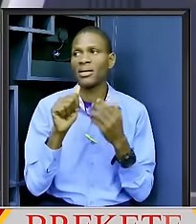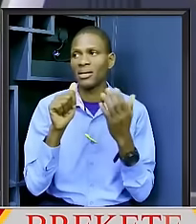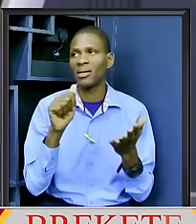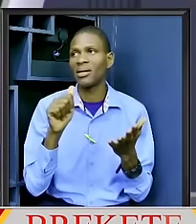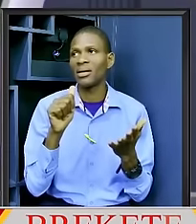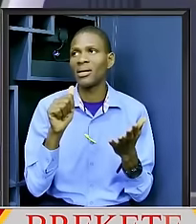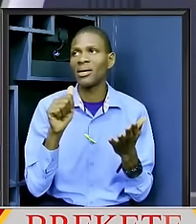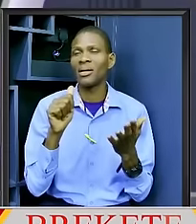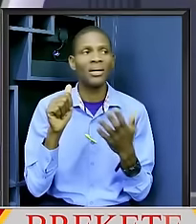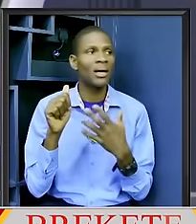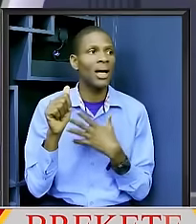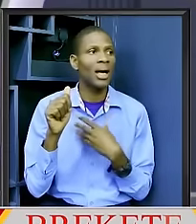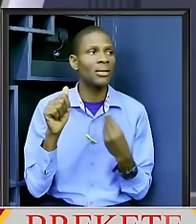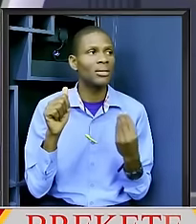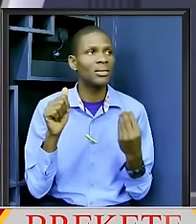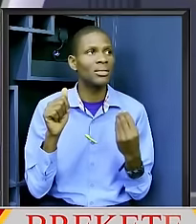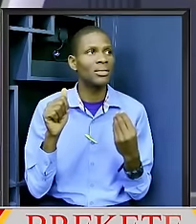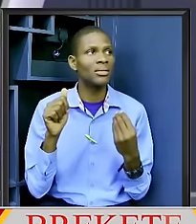And